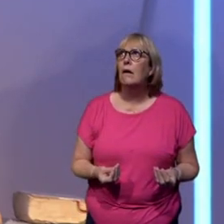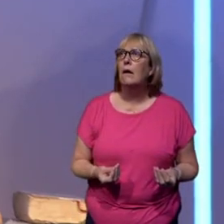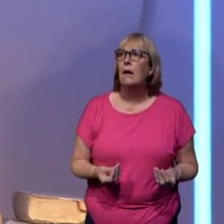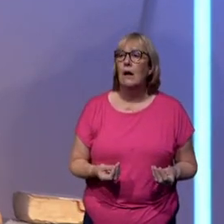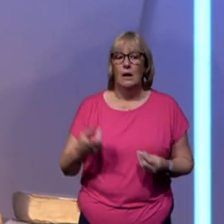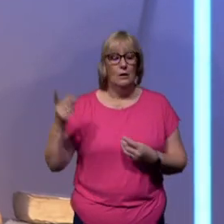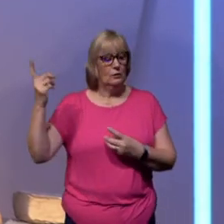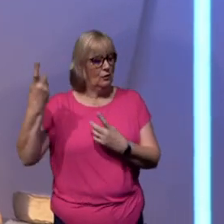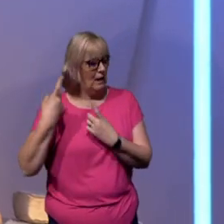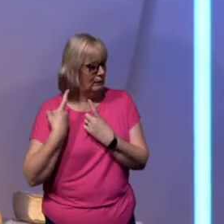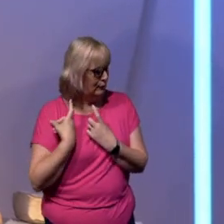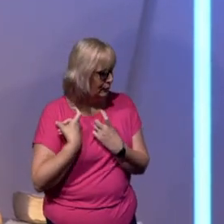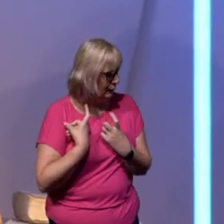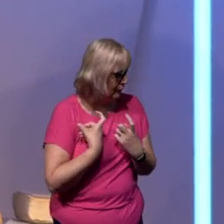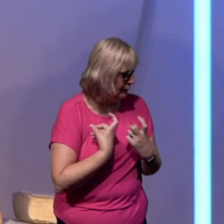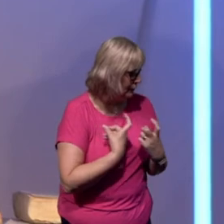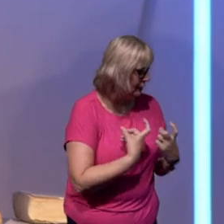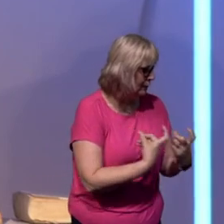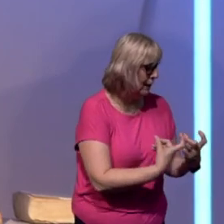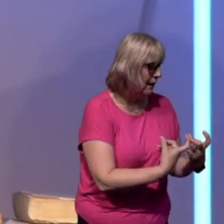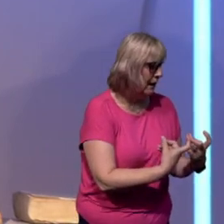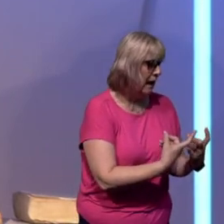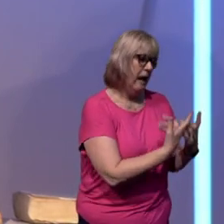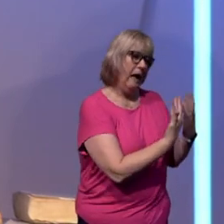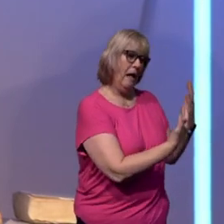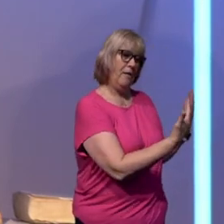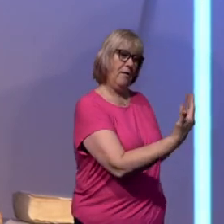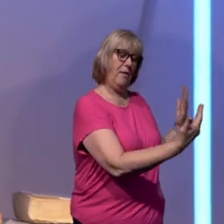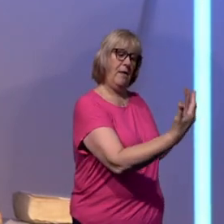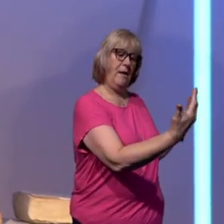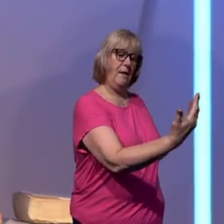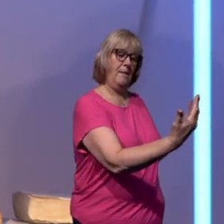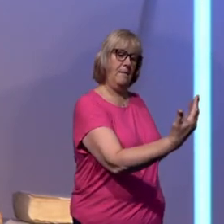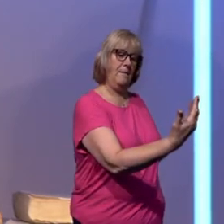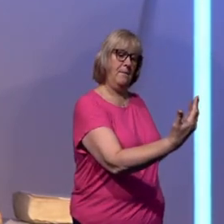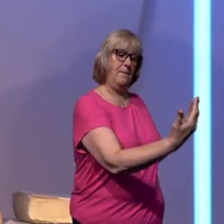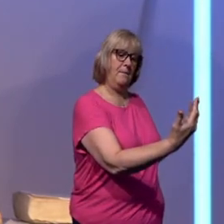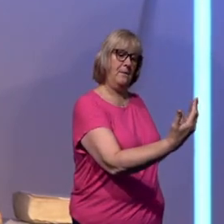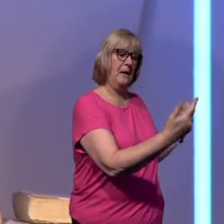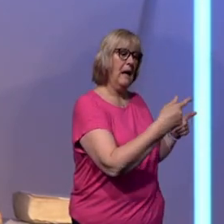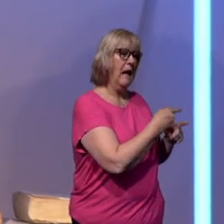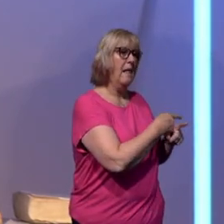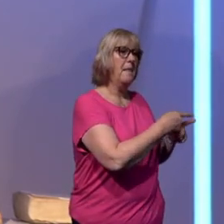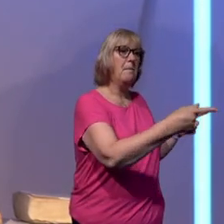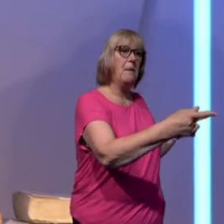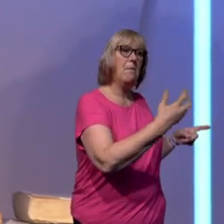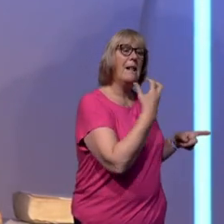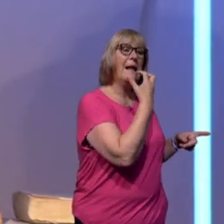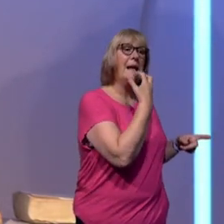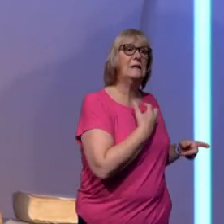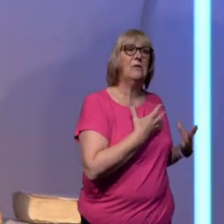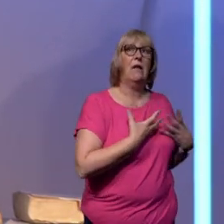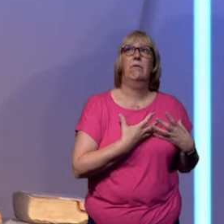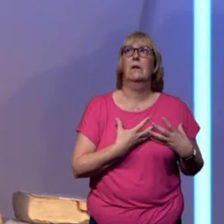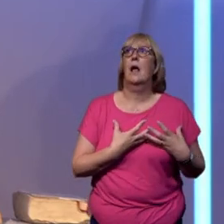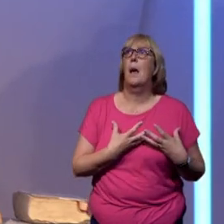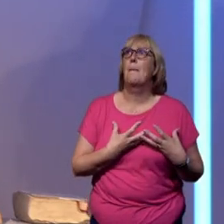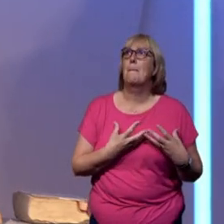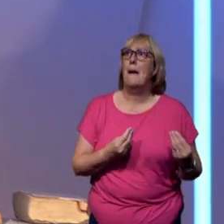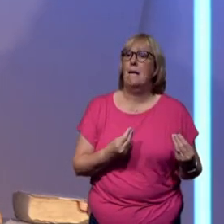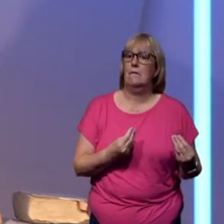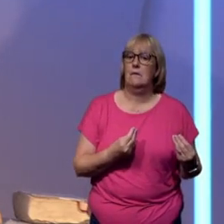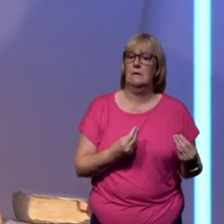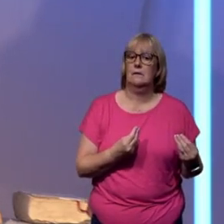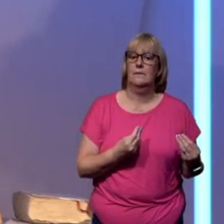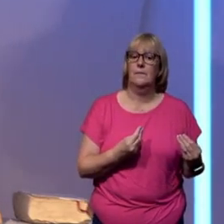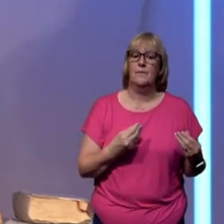chased the Israelites from the city gates, verse 5, and the stone quarries, end of the verse. At this, the hearts of the people melted. Now, up until that